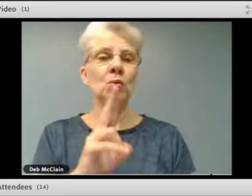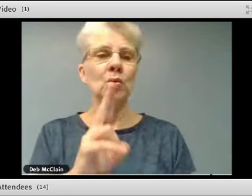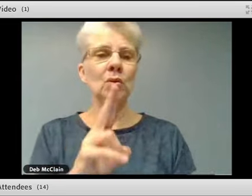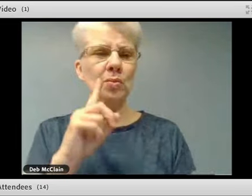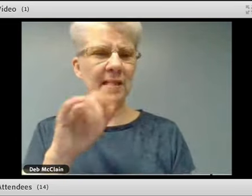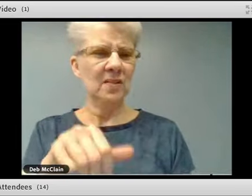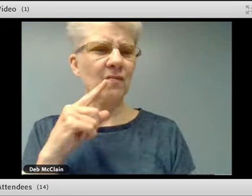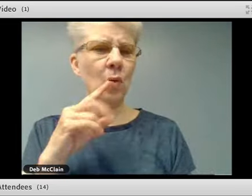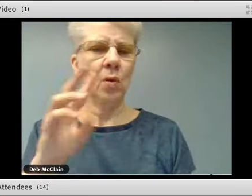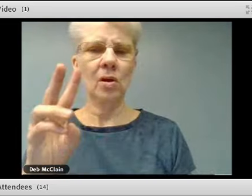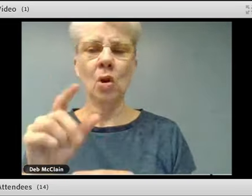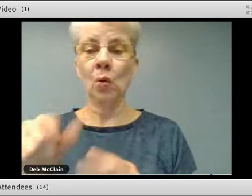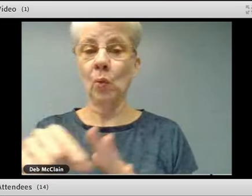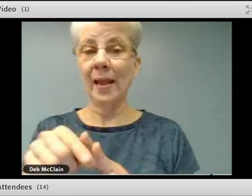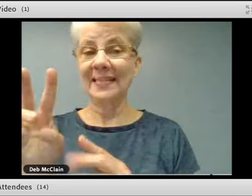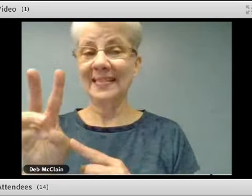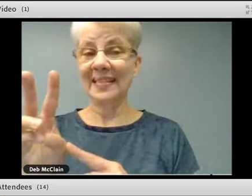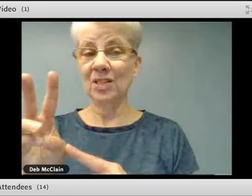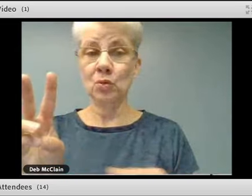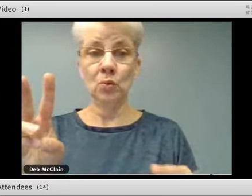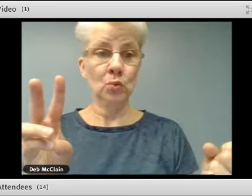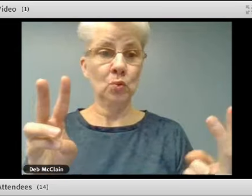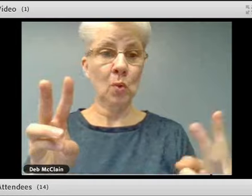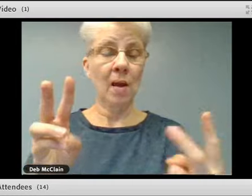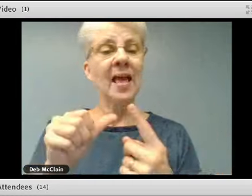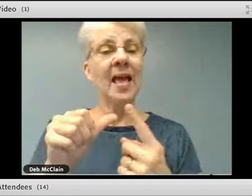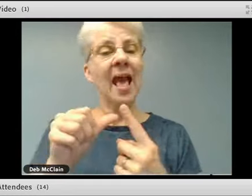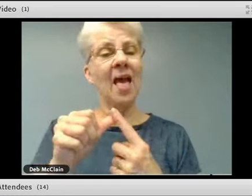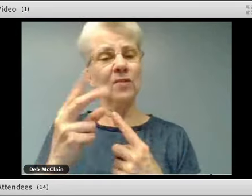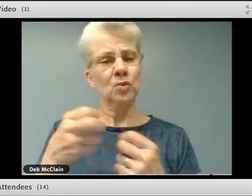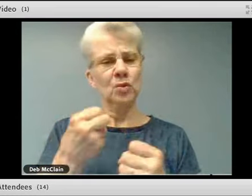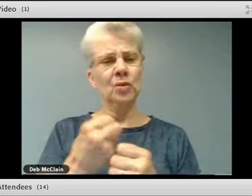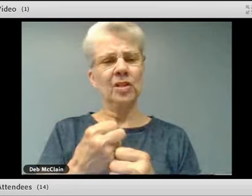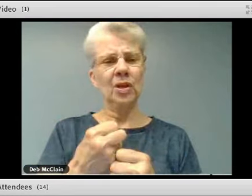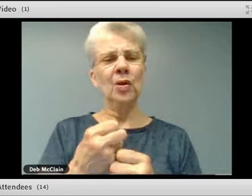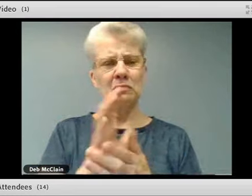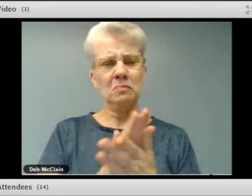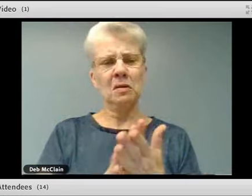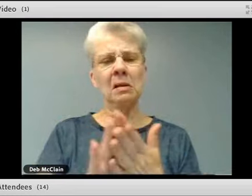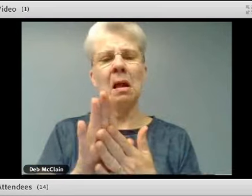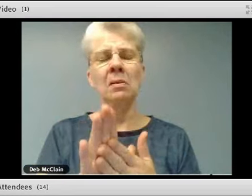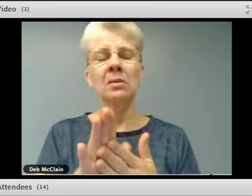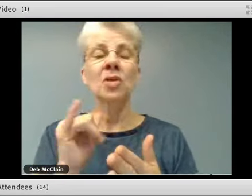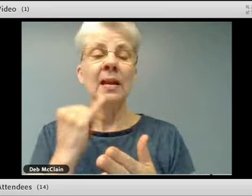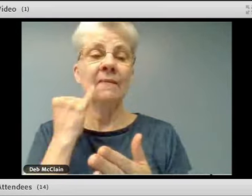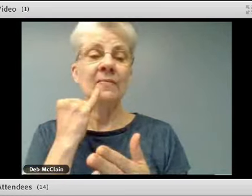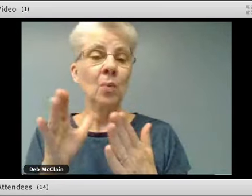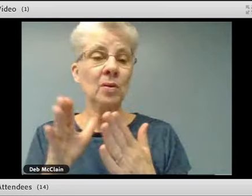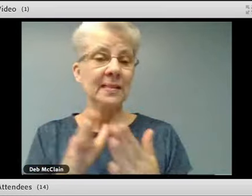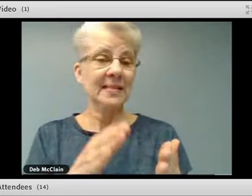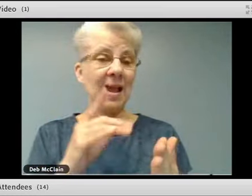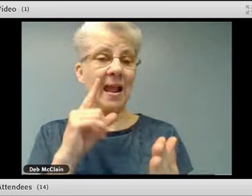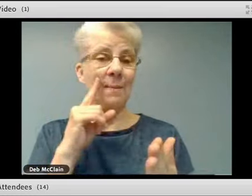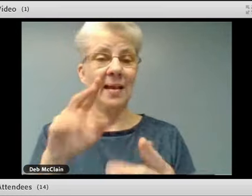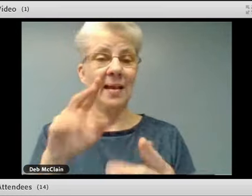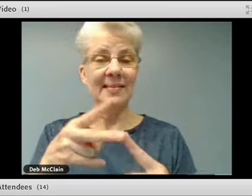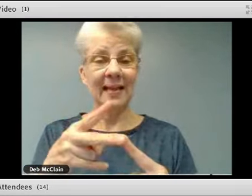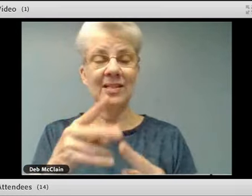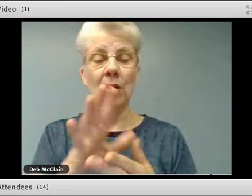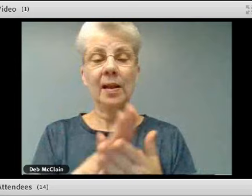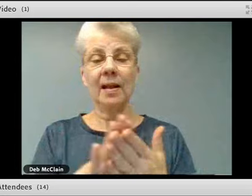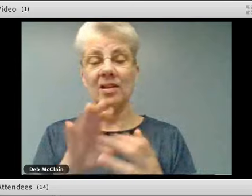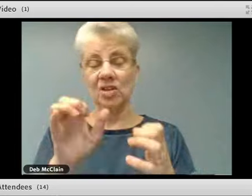grades 6 through 12 and the first couple years of higher education, and they were designed by secondary and